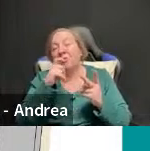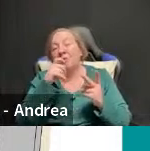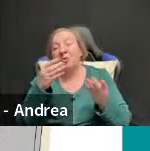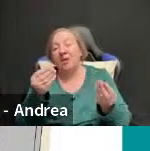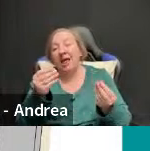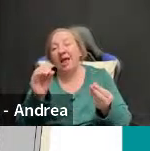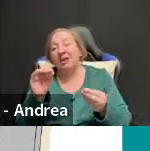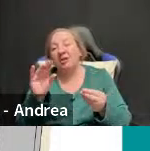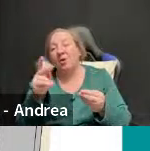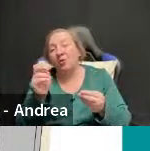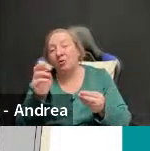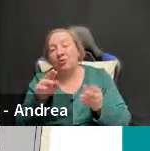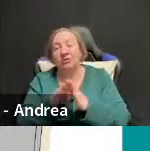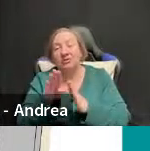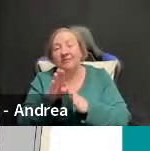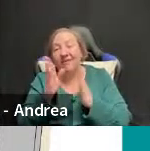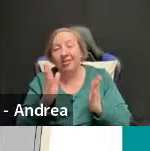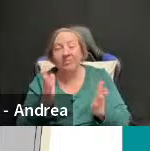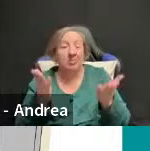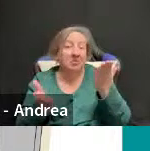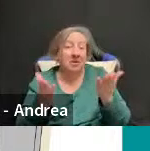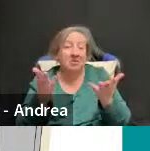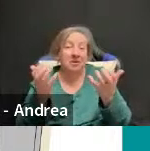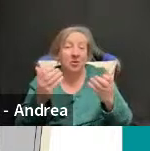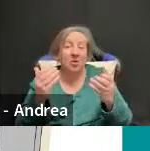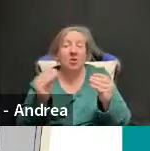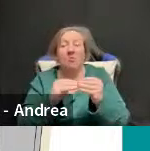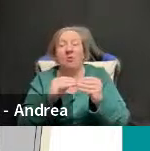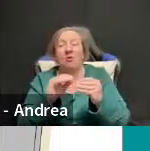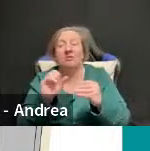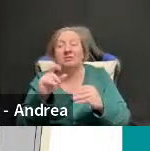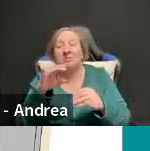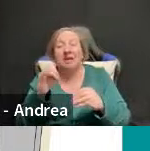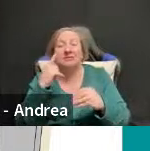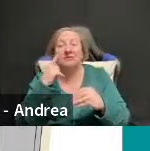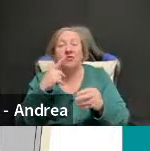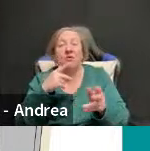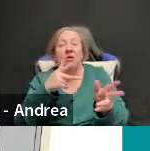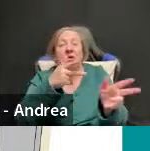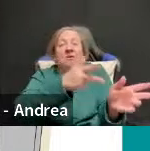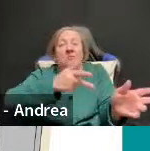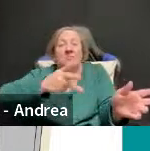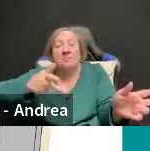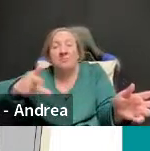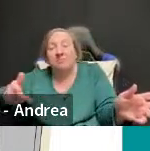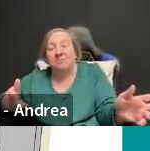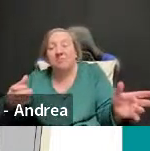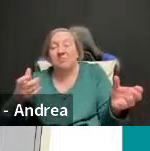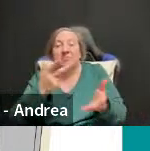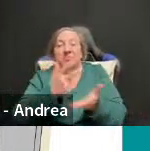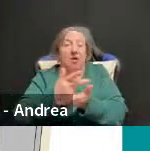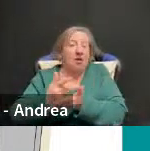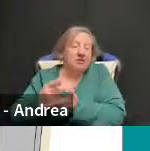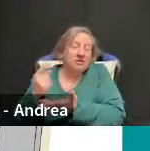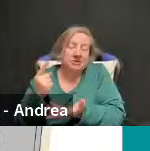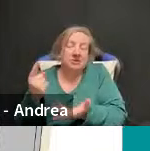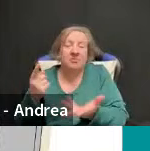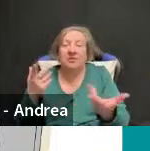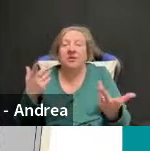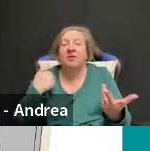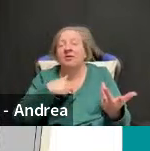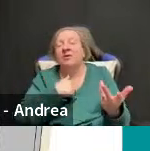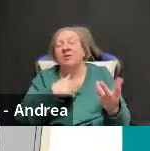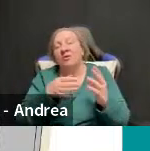developer to want to have space for cars for parallel parking and so forth there. So we're just